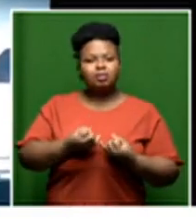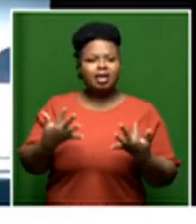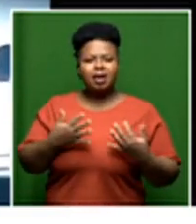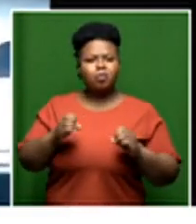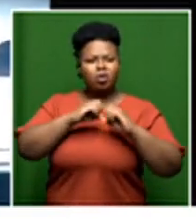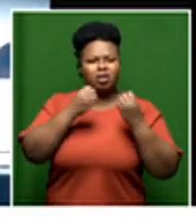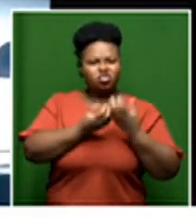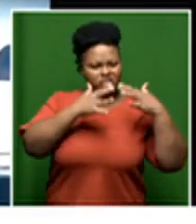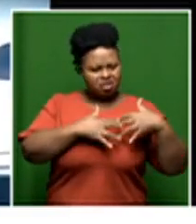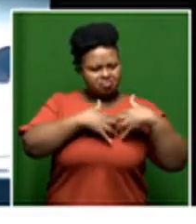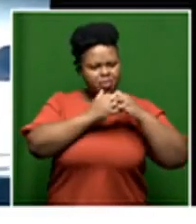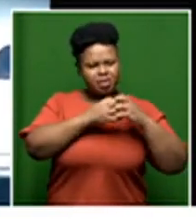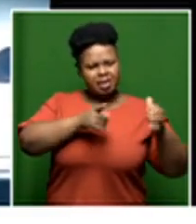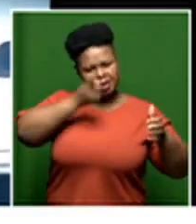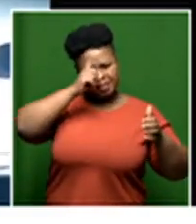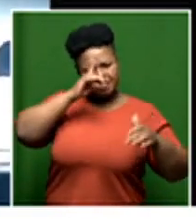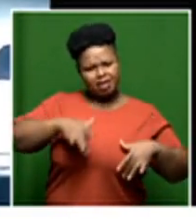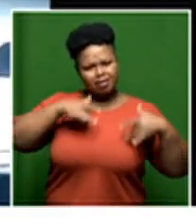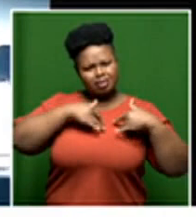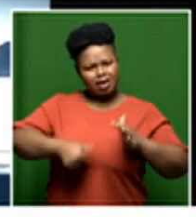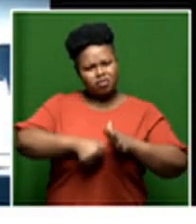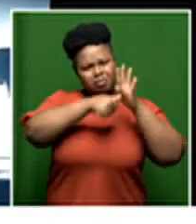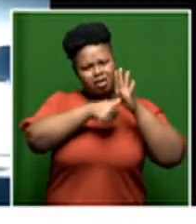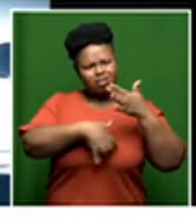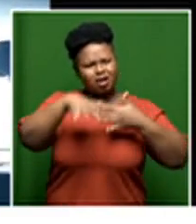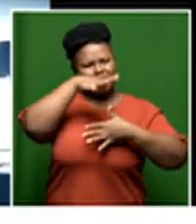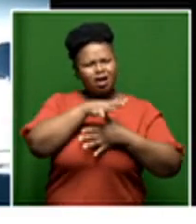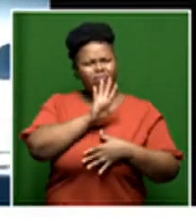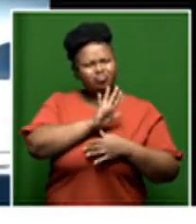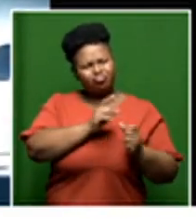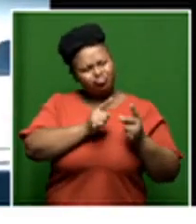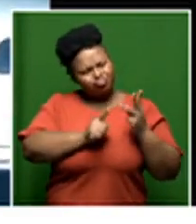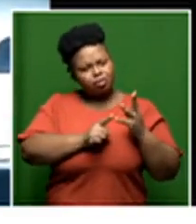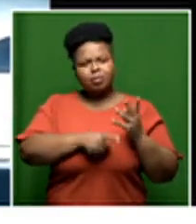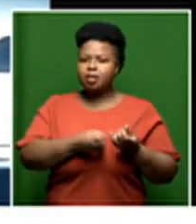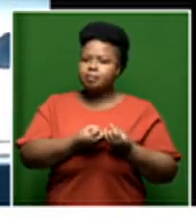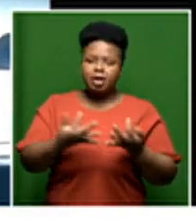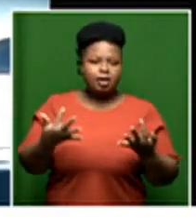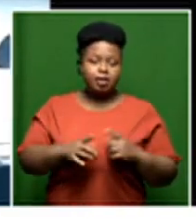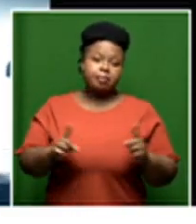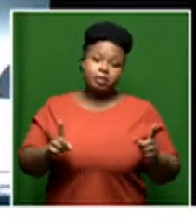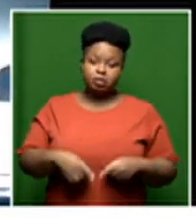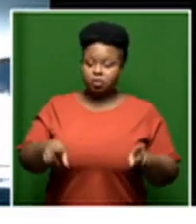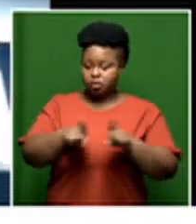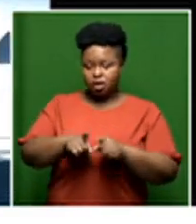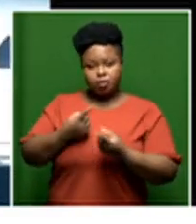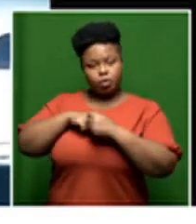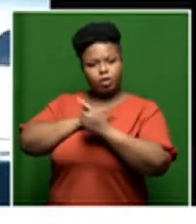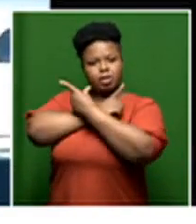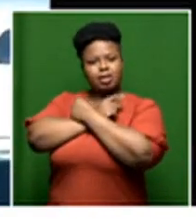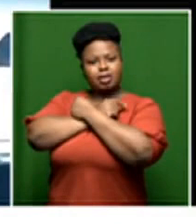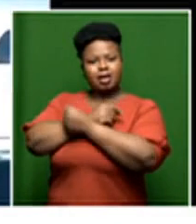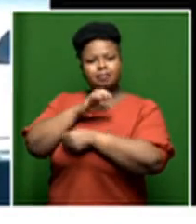has proved across the world that racism is real and it's there. But I can also not, we as a club can also not,